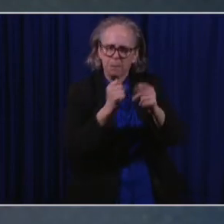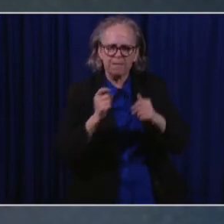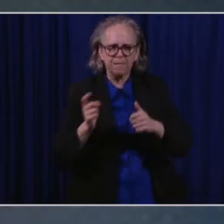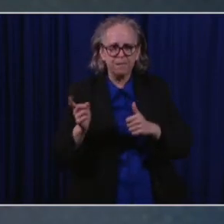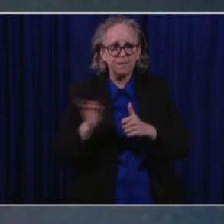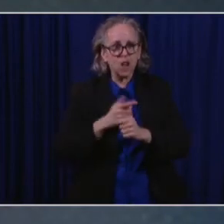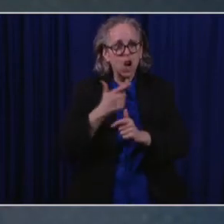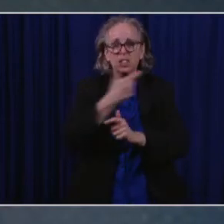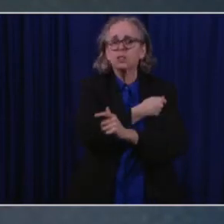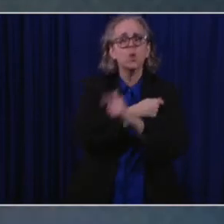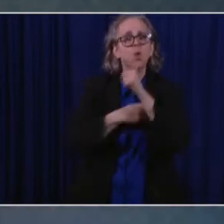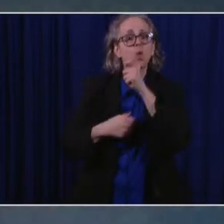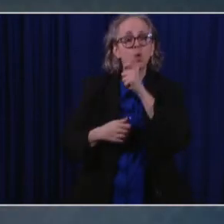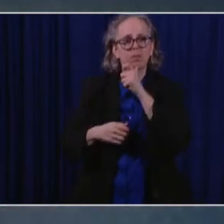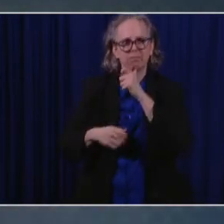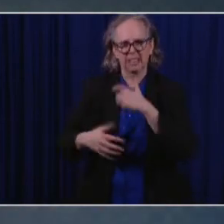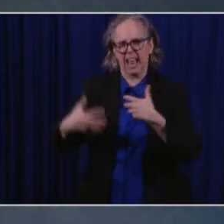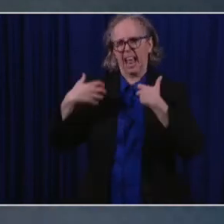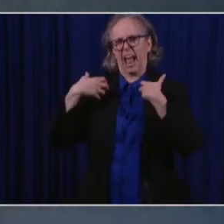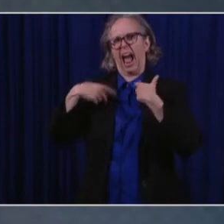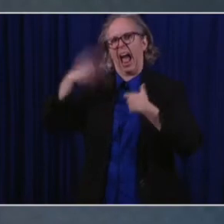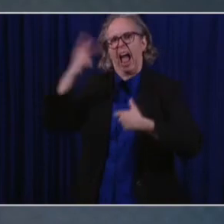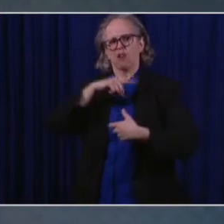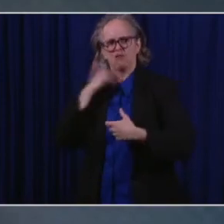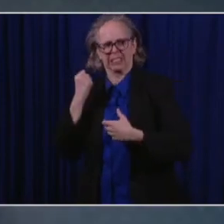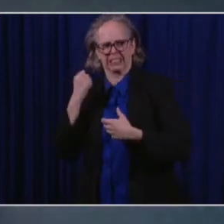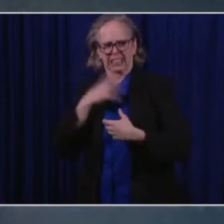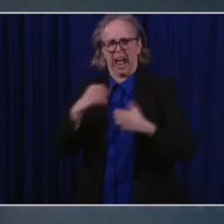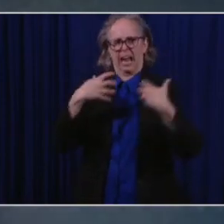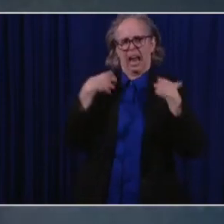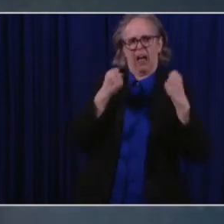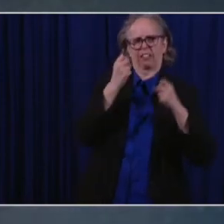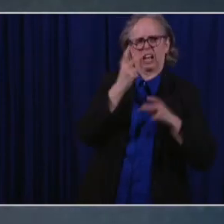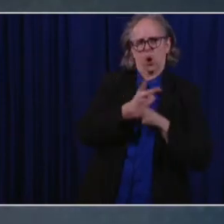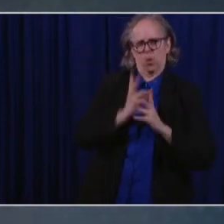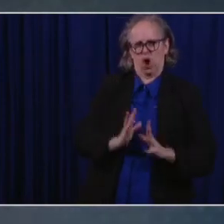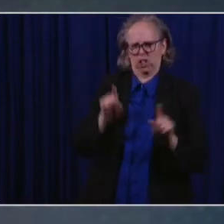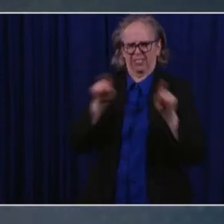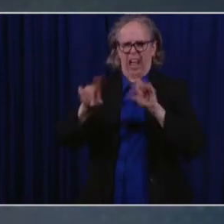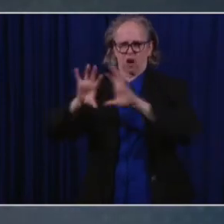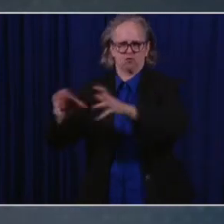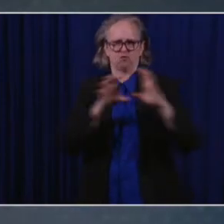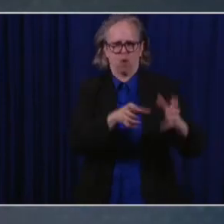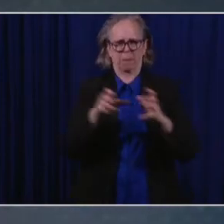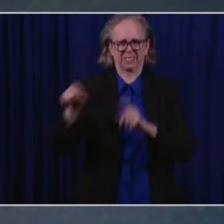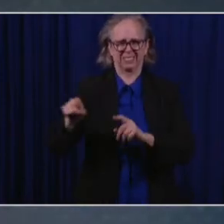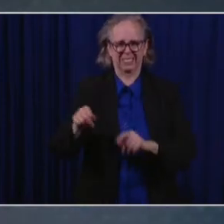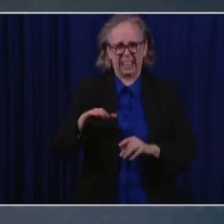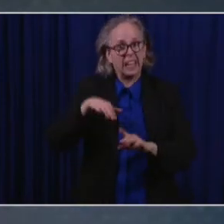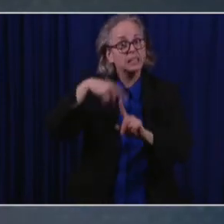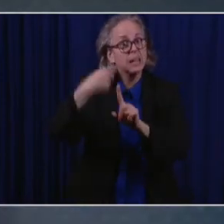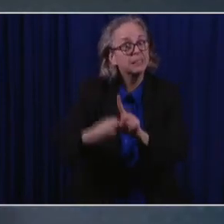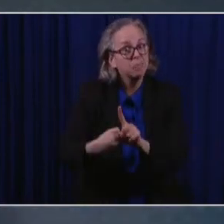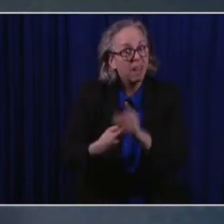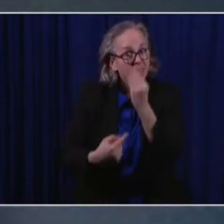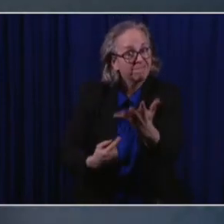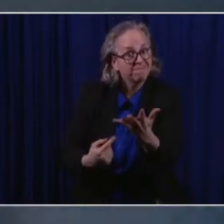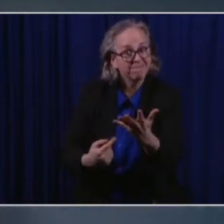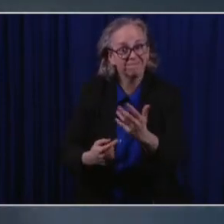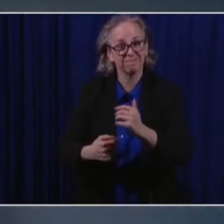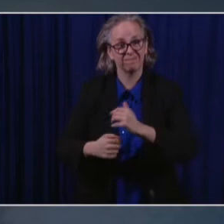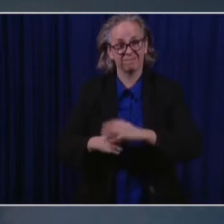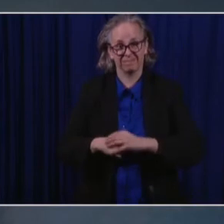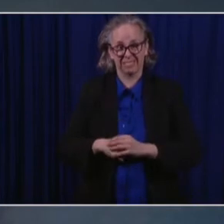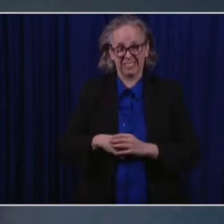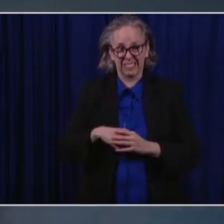and healthcare workers, so we can keep them on the floors and in the ICUs. That'll be available next month. And in January, there'll be another tranche